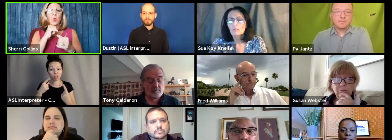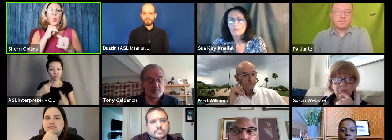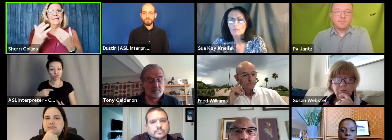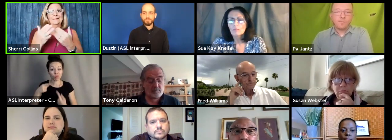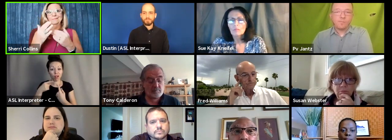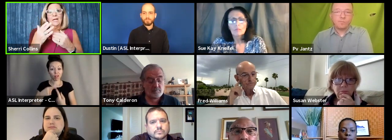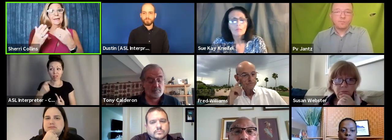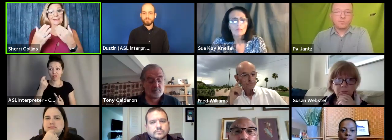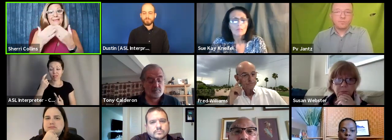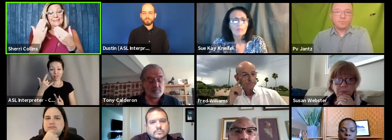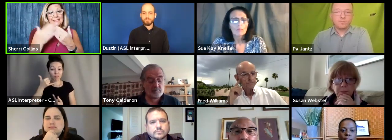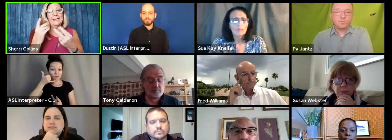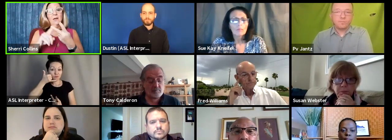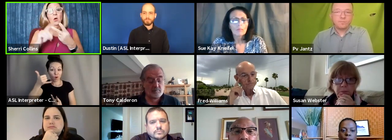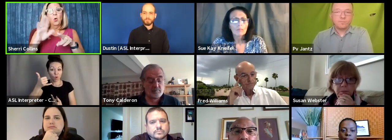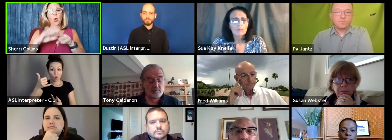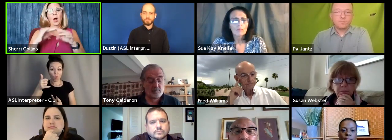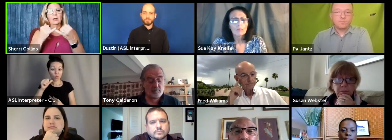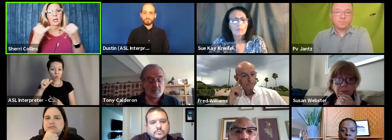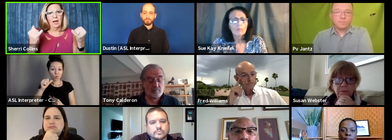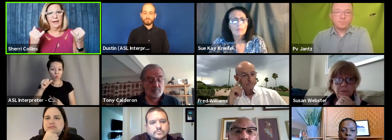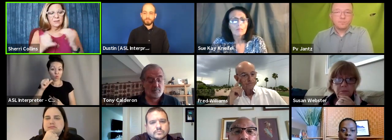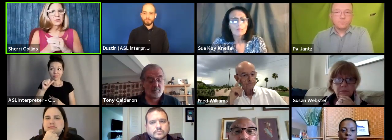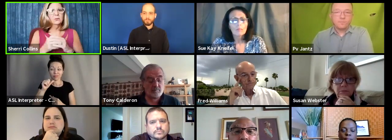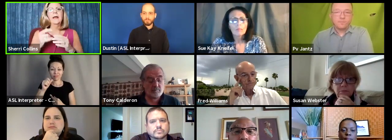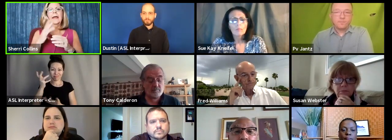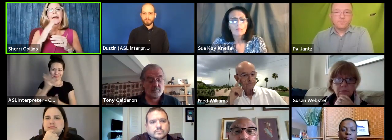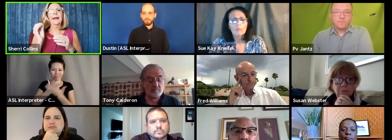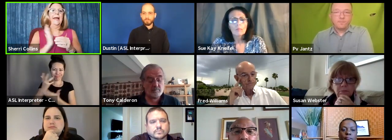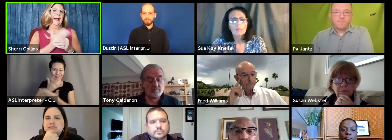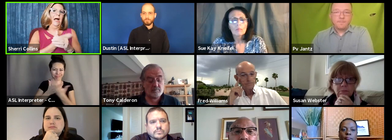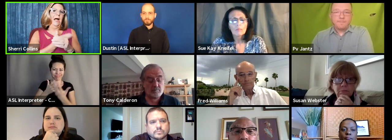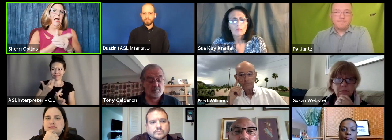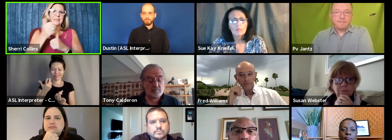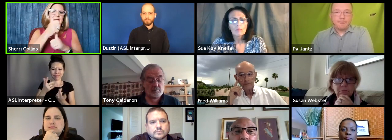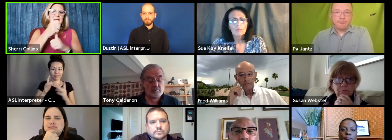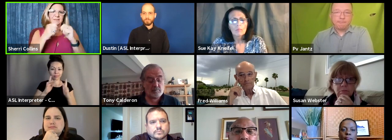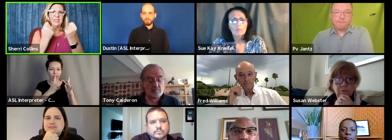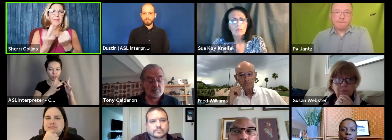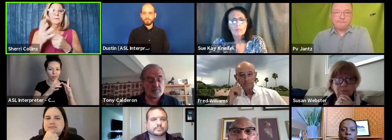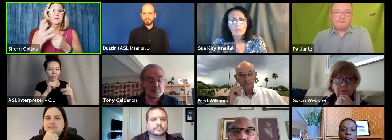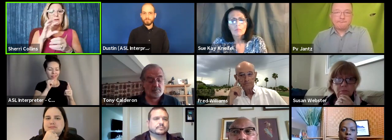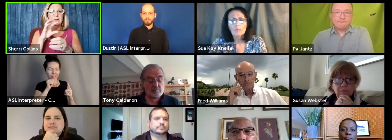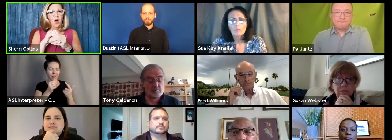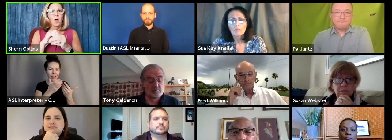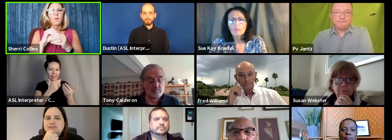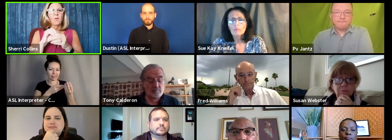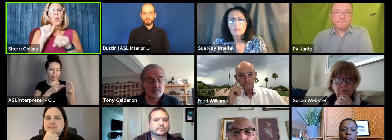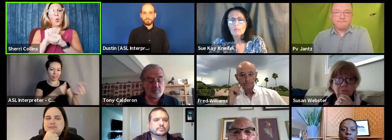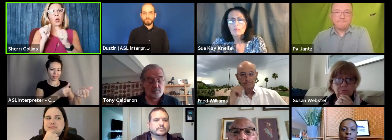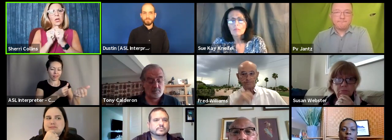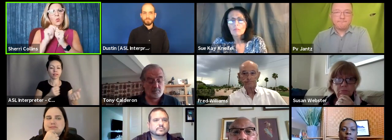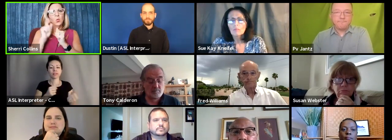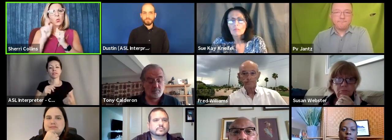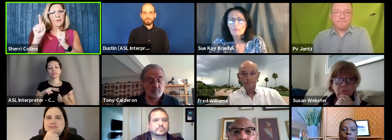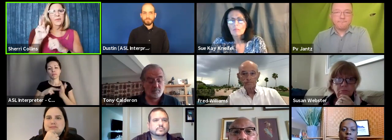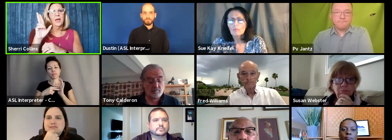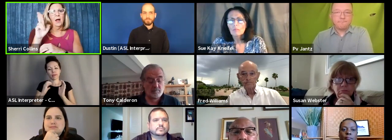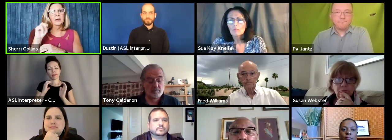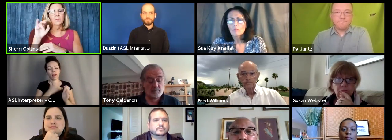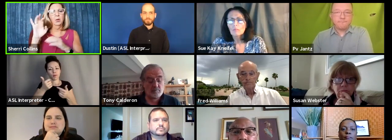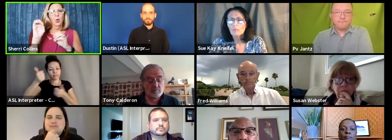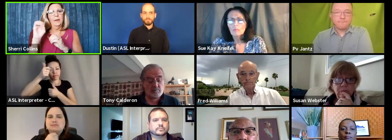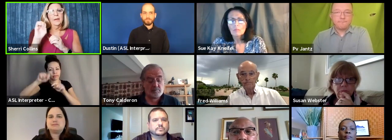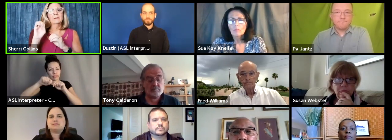line was not easy or online. And our executive team has been involved working with